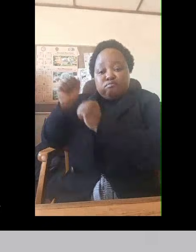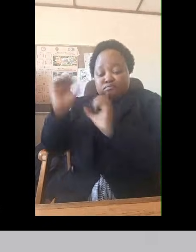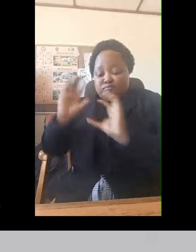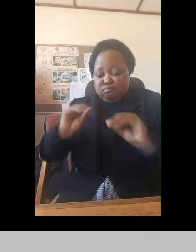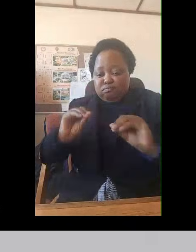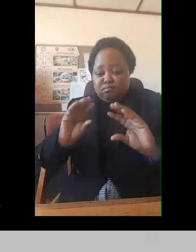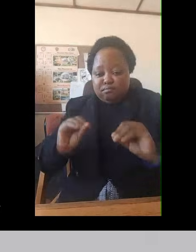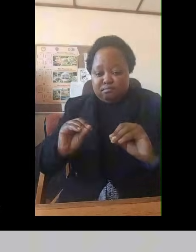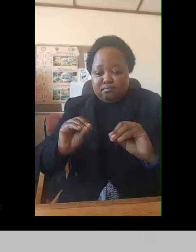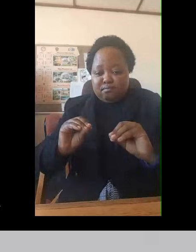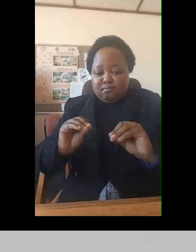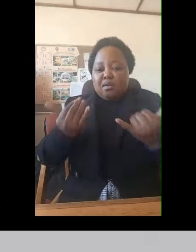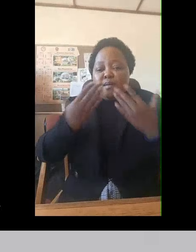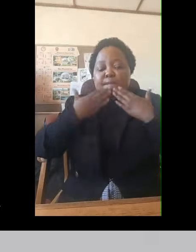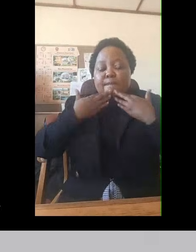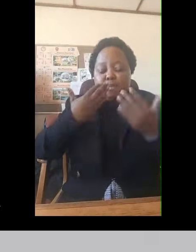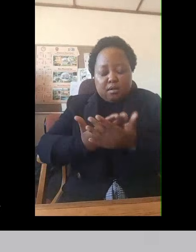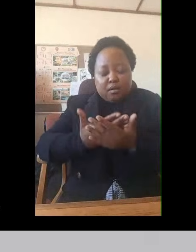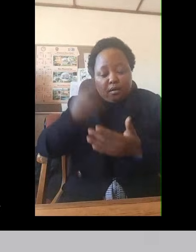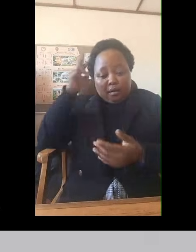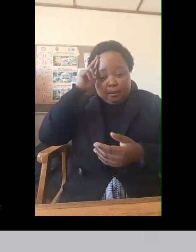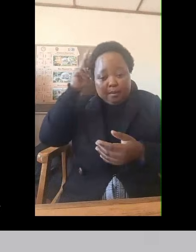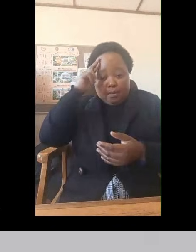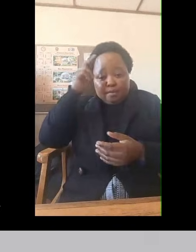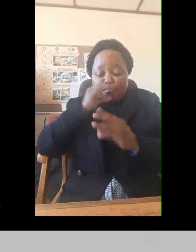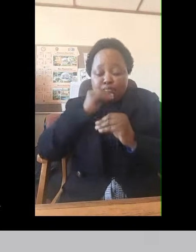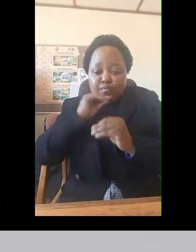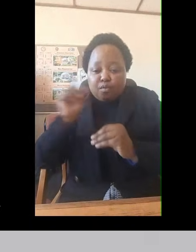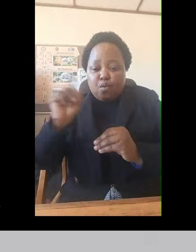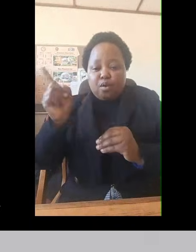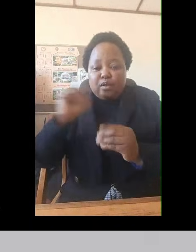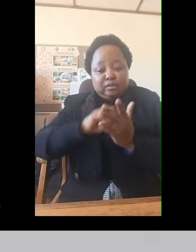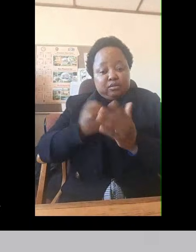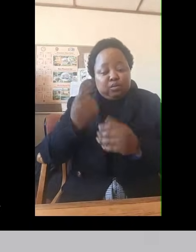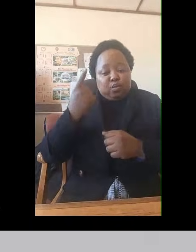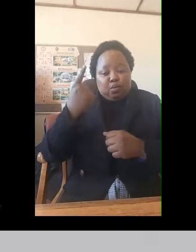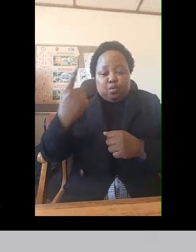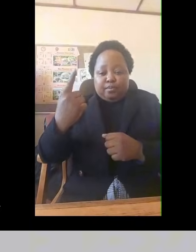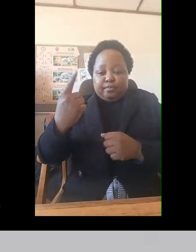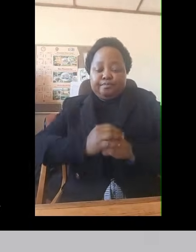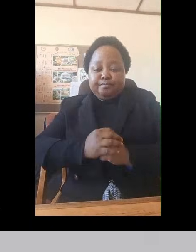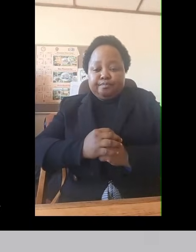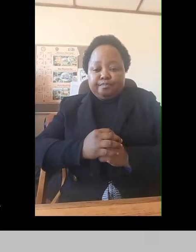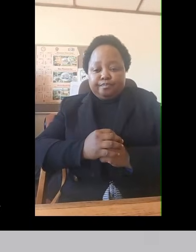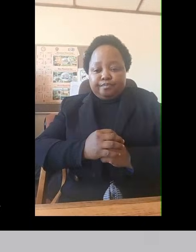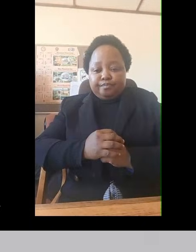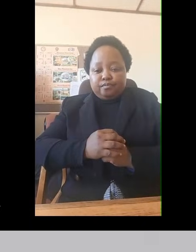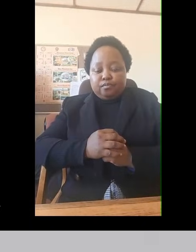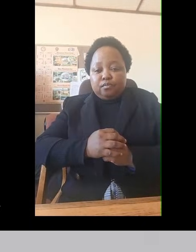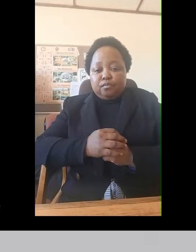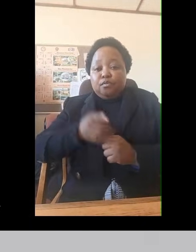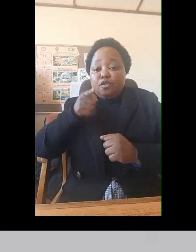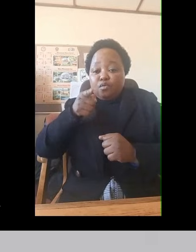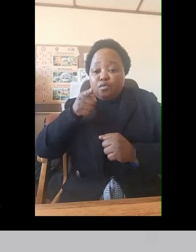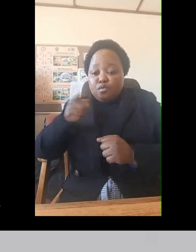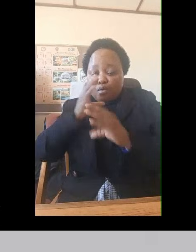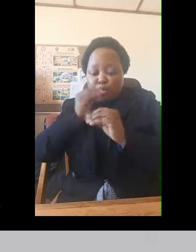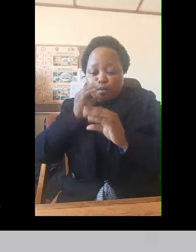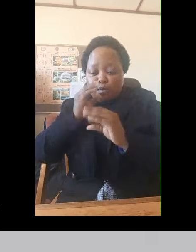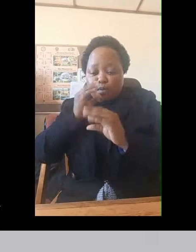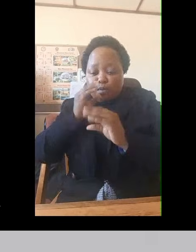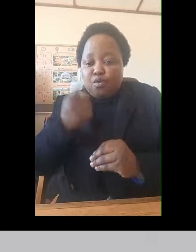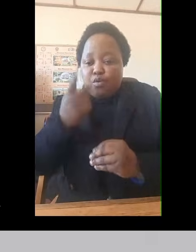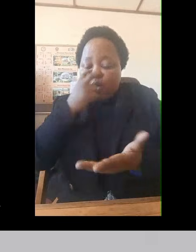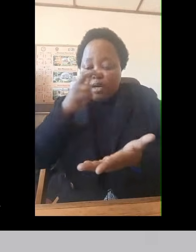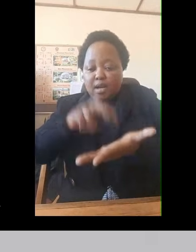allow me to mention just one, where you said you need capacity